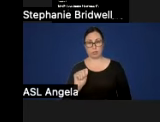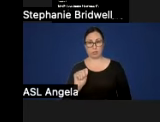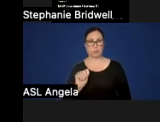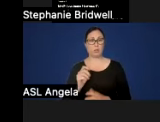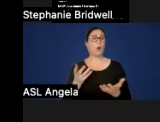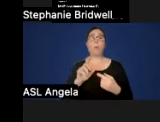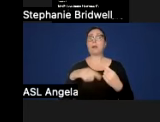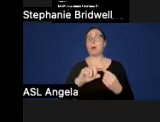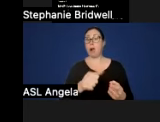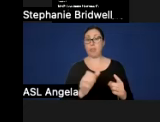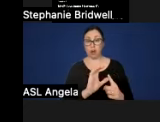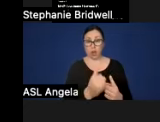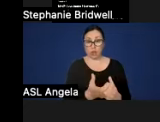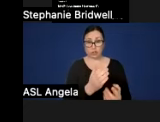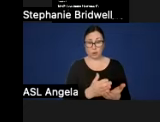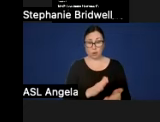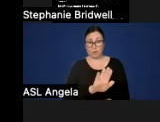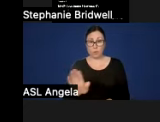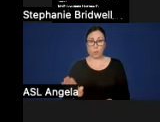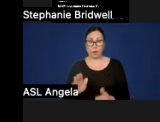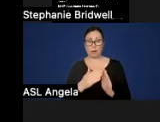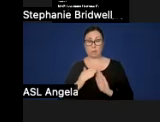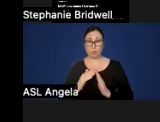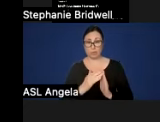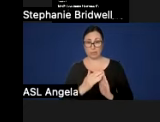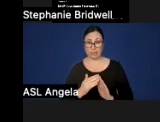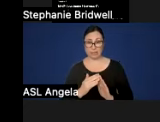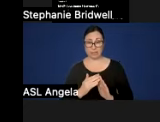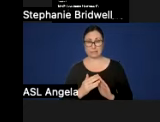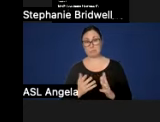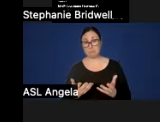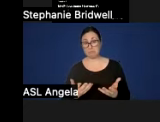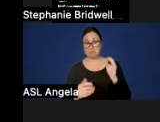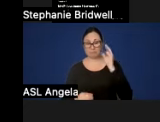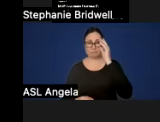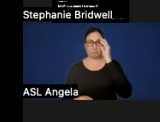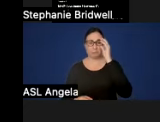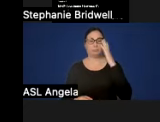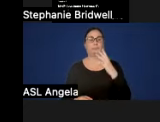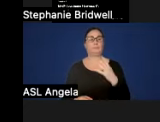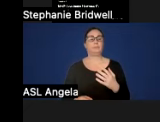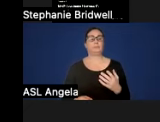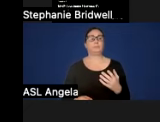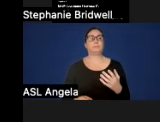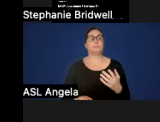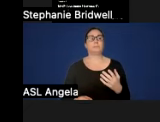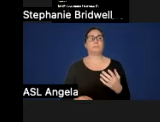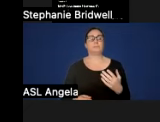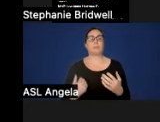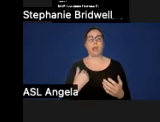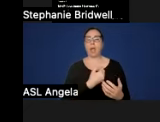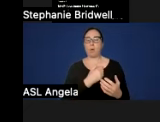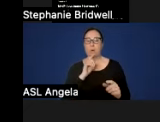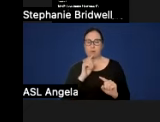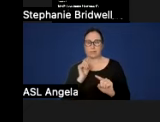your community and entities, right? What is our response created in a way